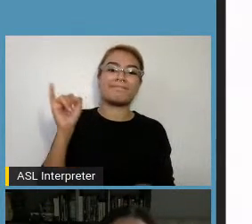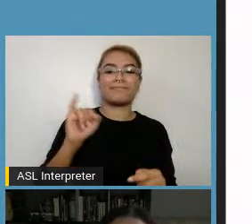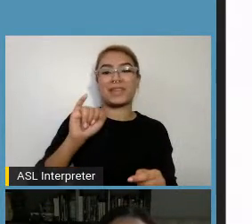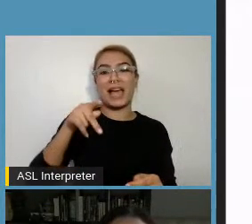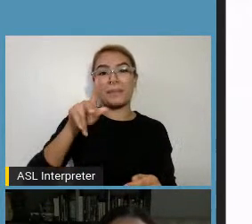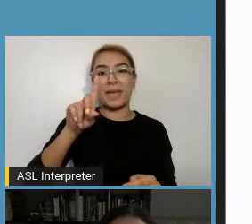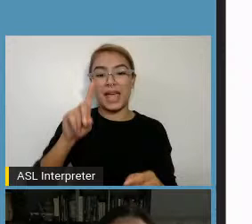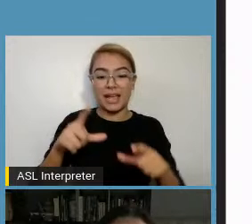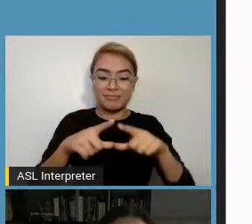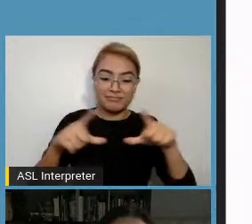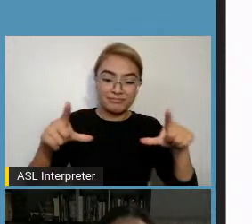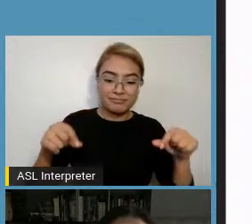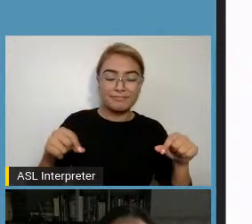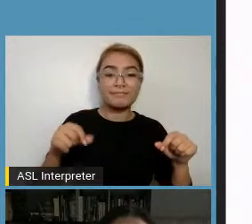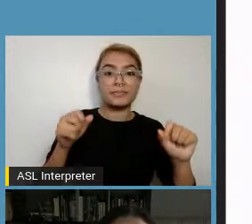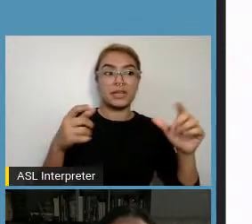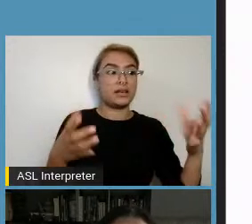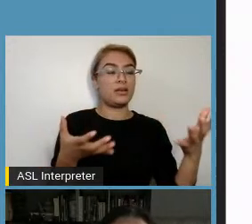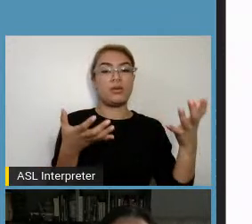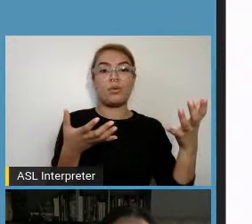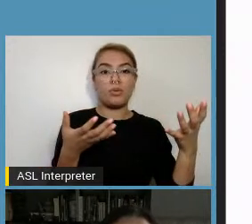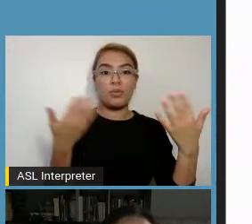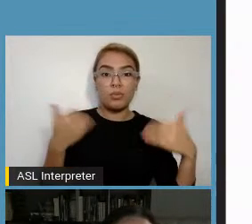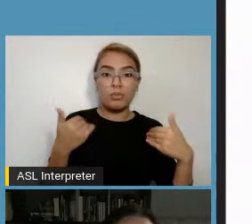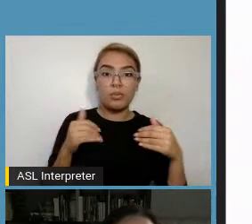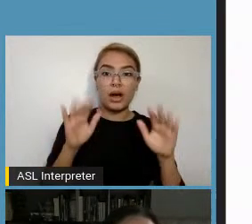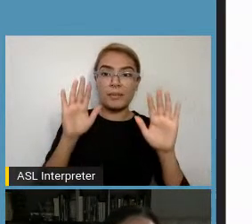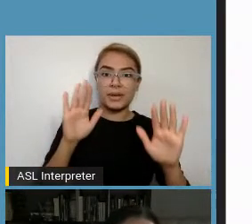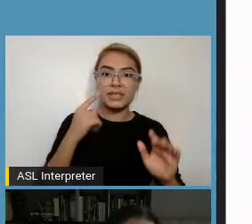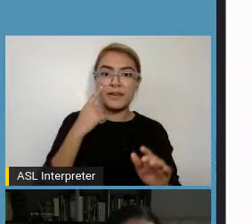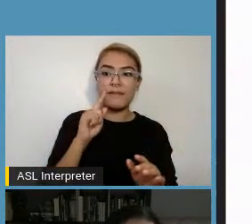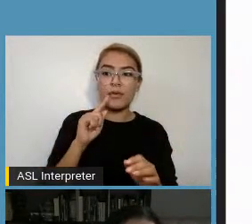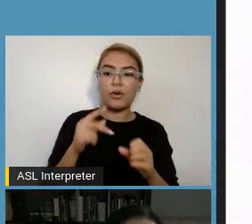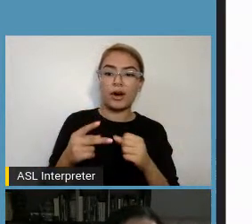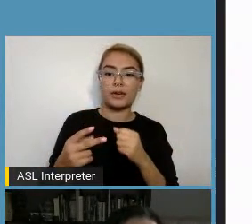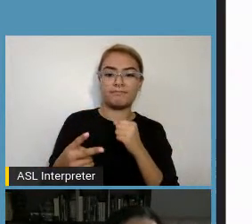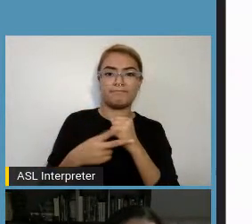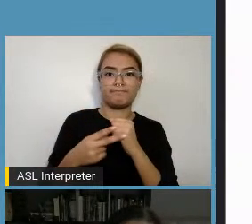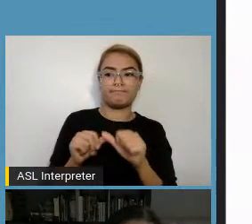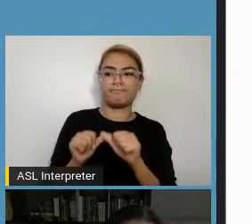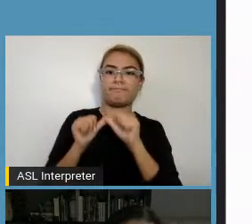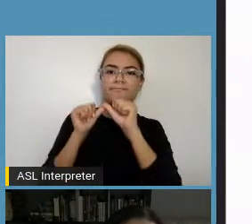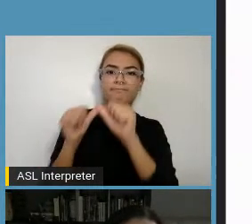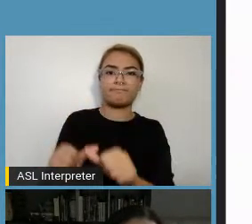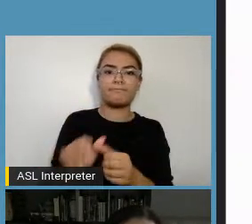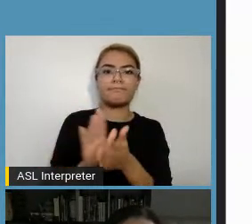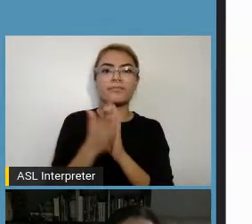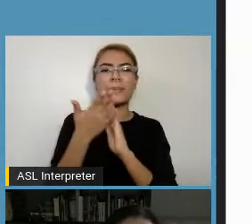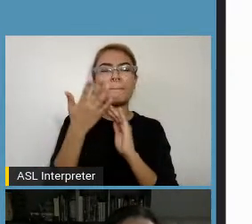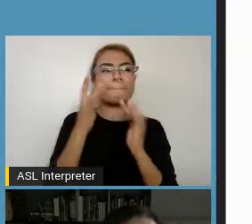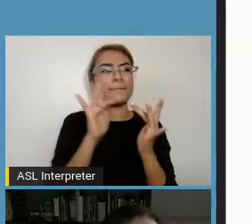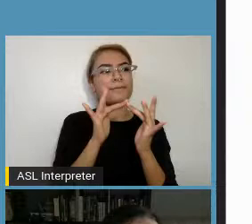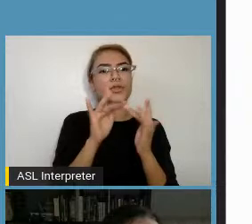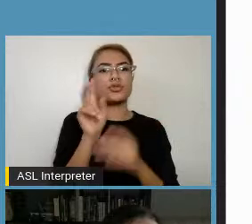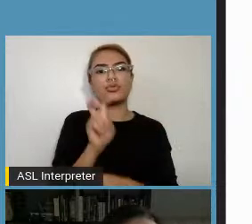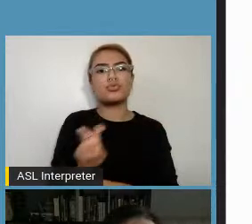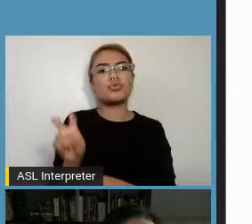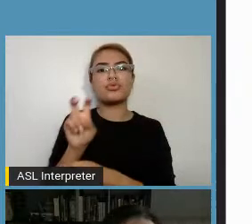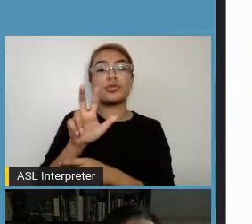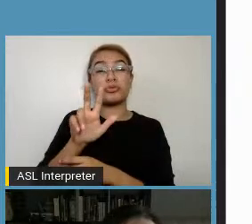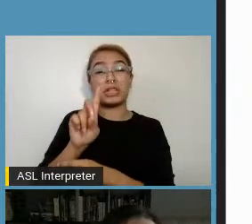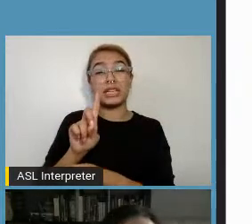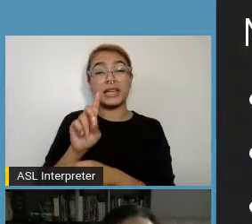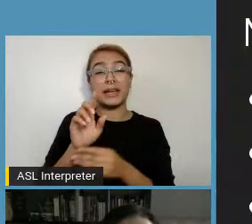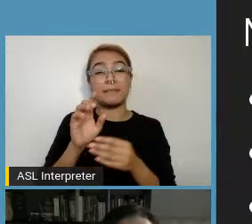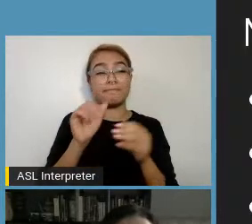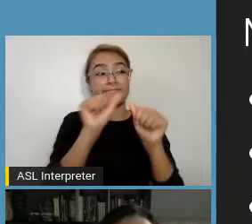game changer for a lot of the petroglyph preservation, and creating virtual tours and 3D modeling has been really amazing.